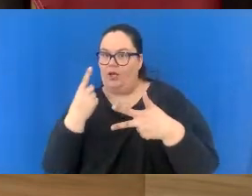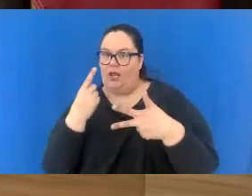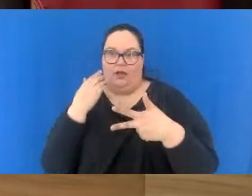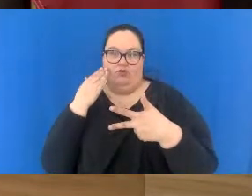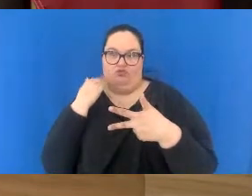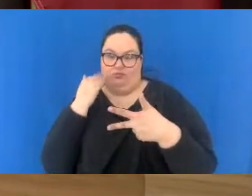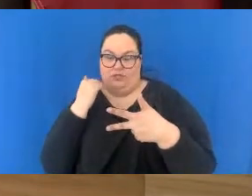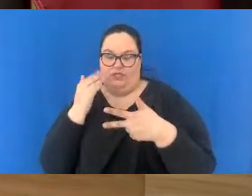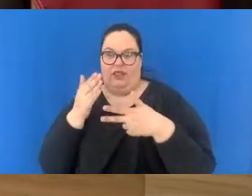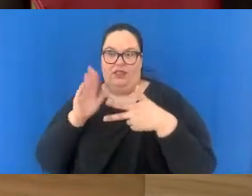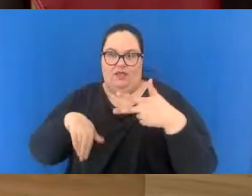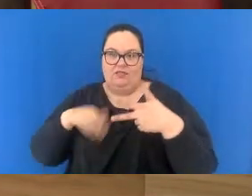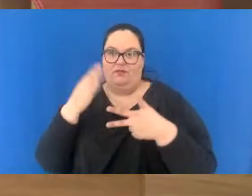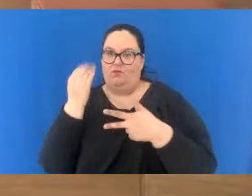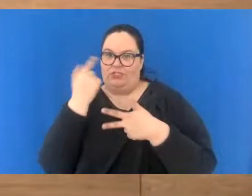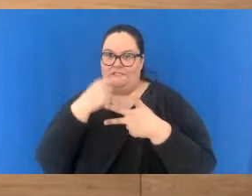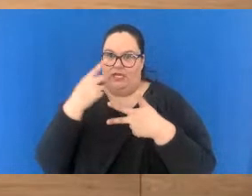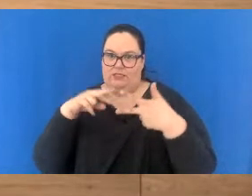positive.